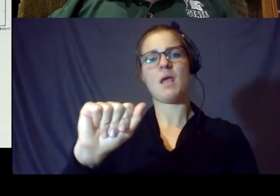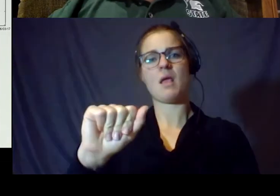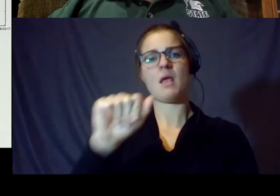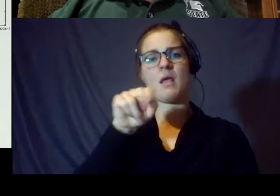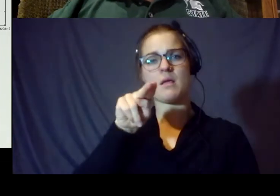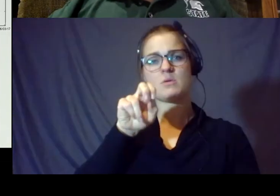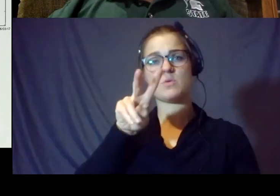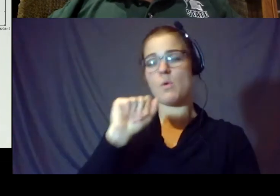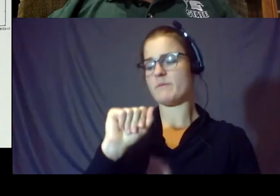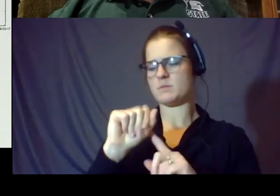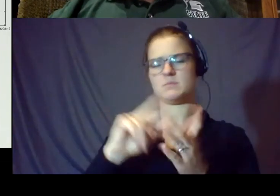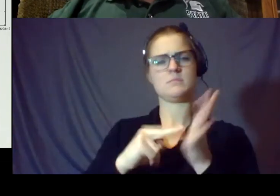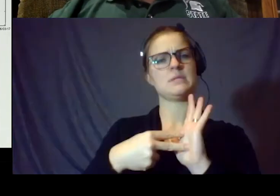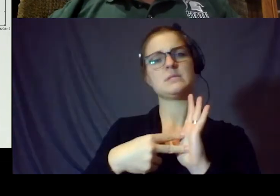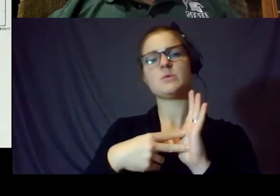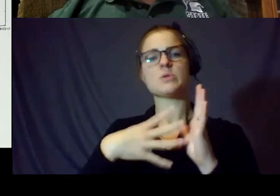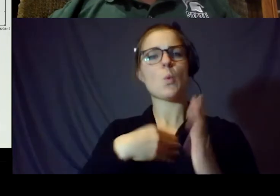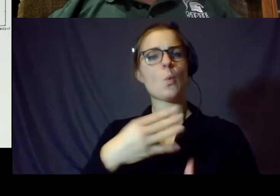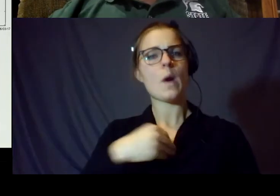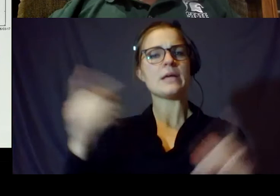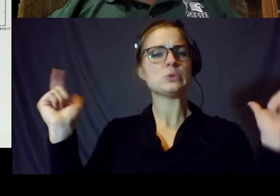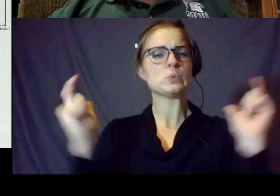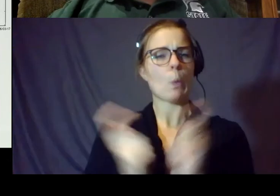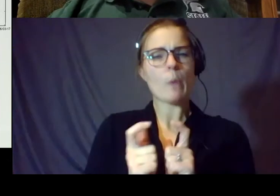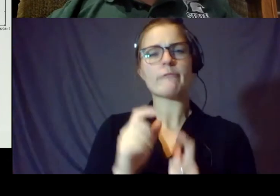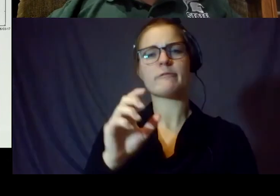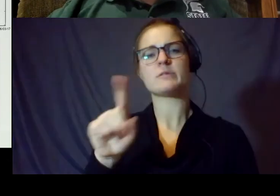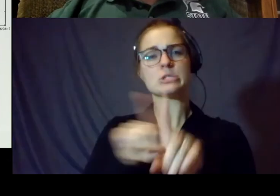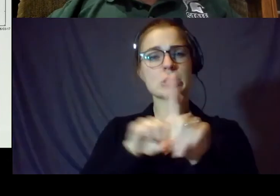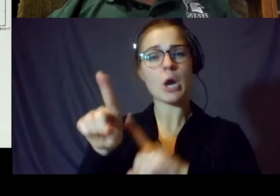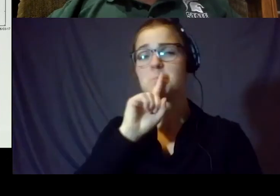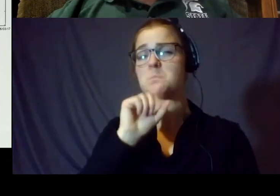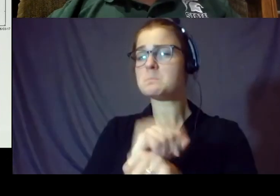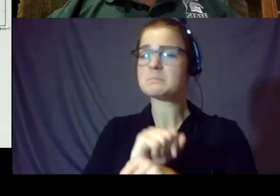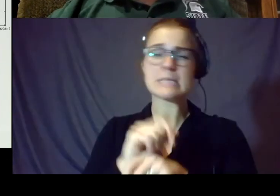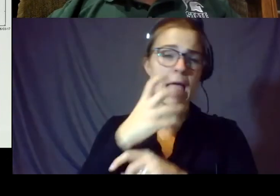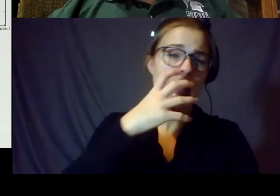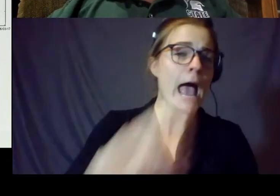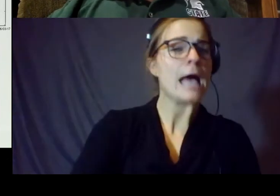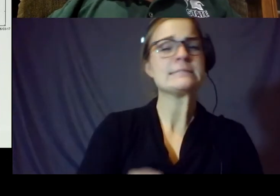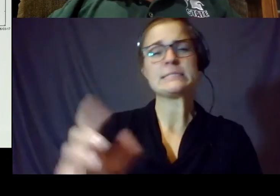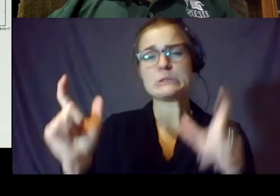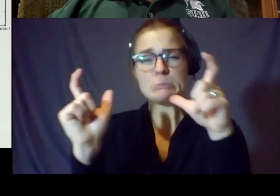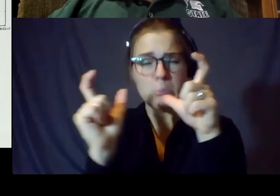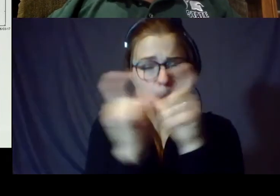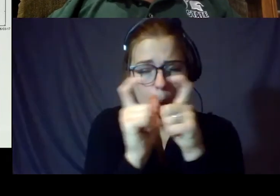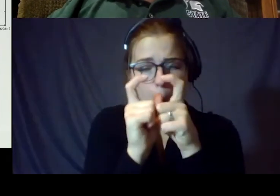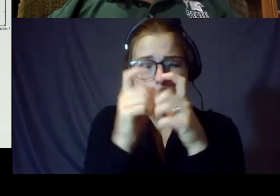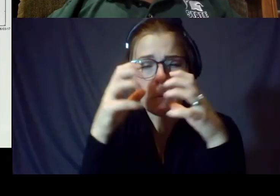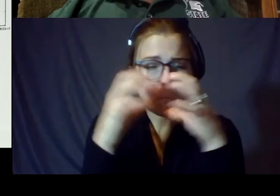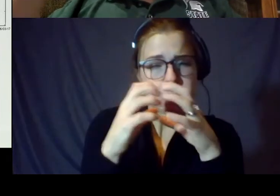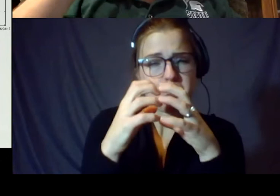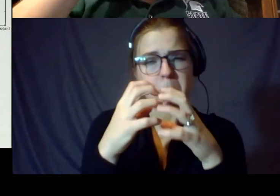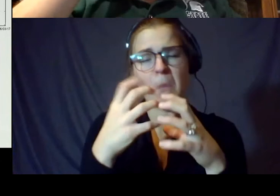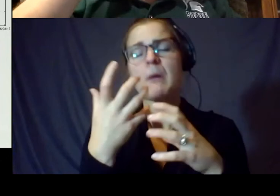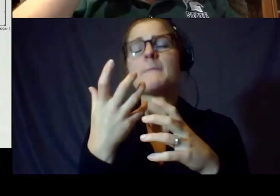was a white dwarf star, which is very hot and extremely dense and small. And it's slowly